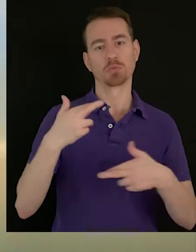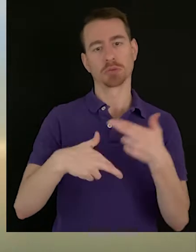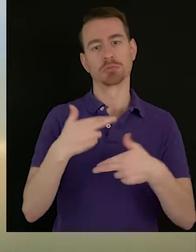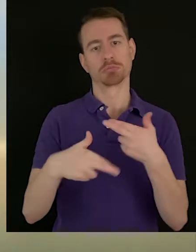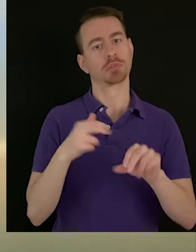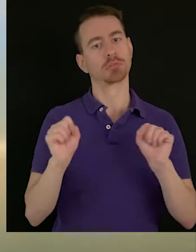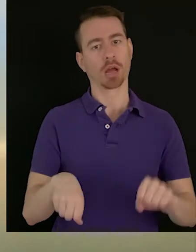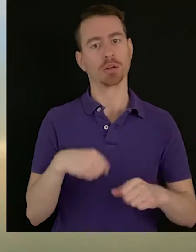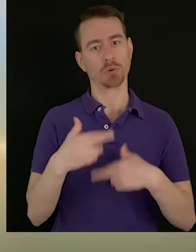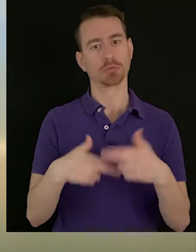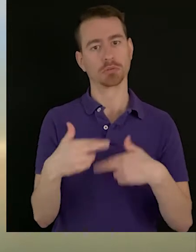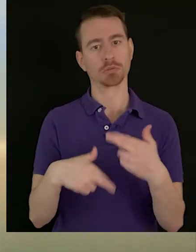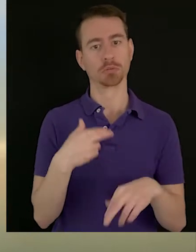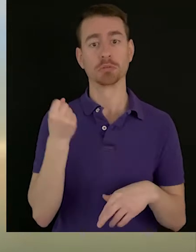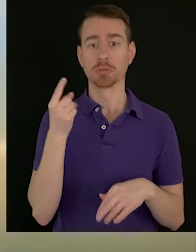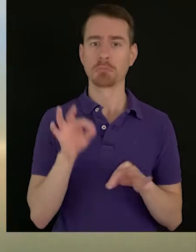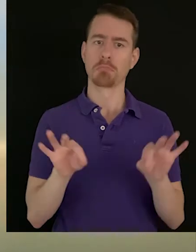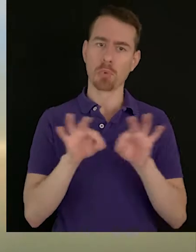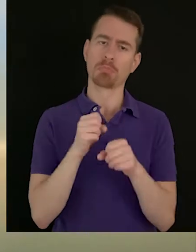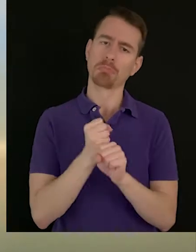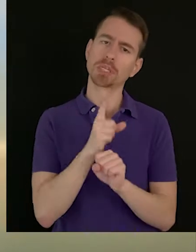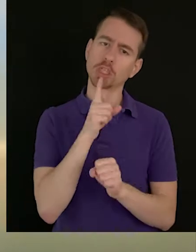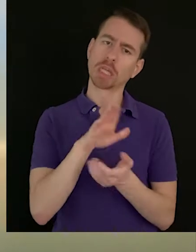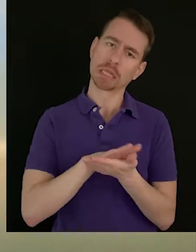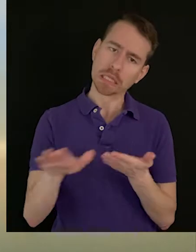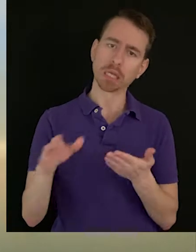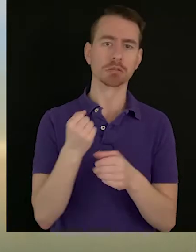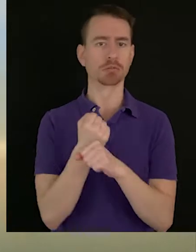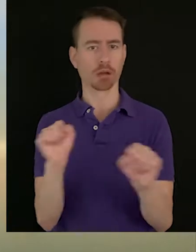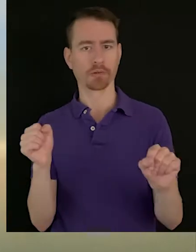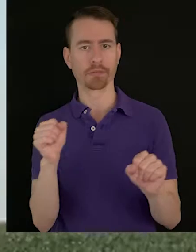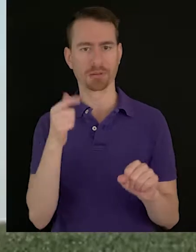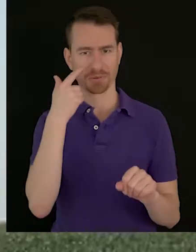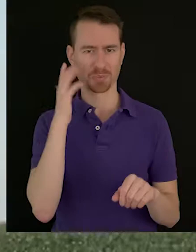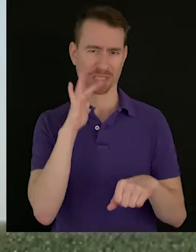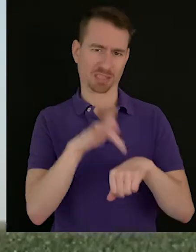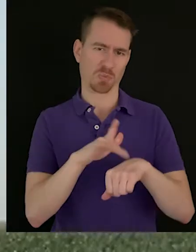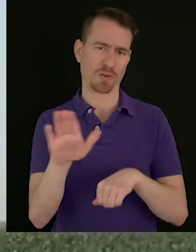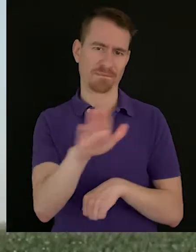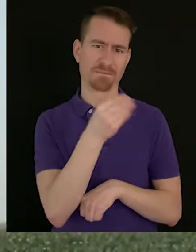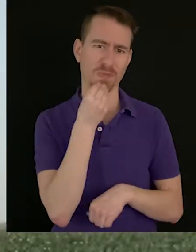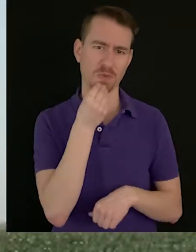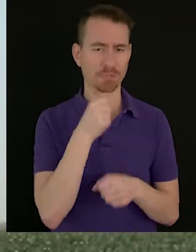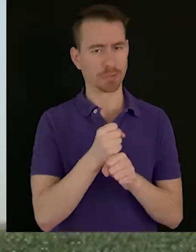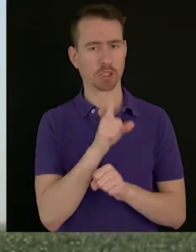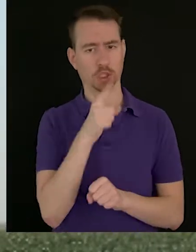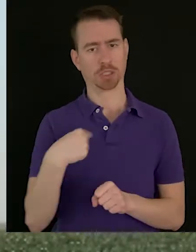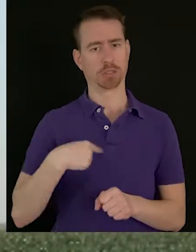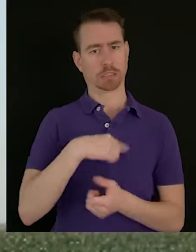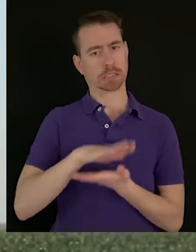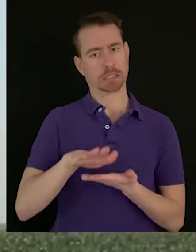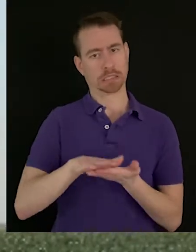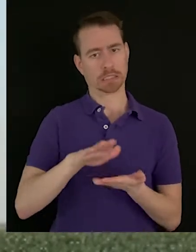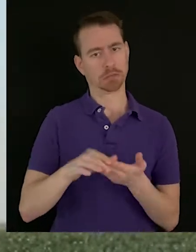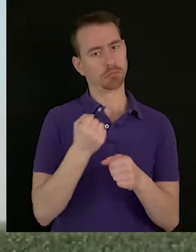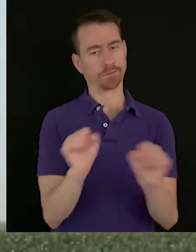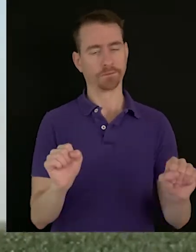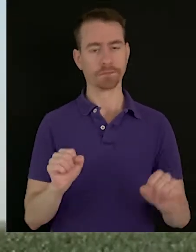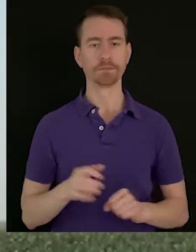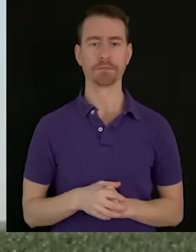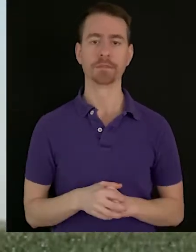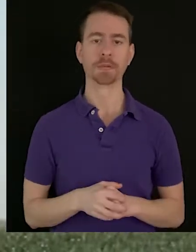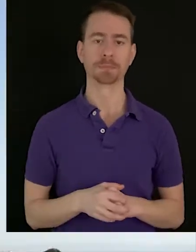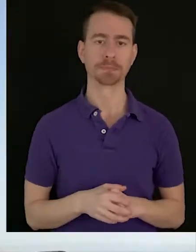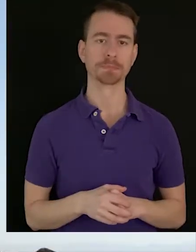front of a large silver hauling truck with the word Loop written on it. These trucks transport Loop biosolids to farms and